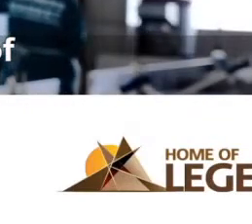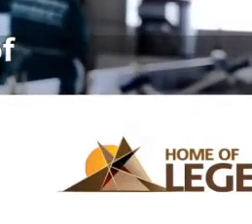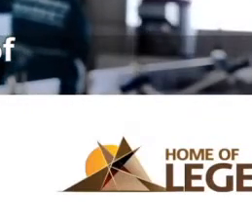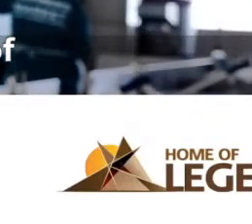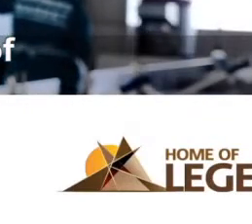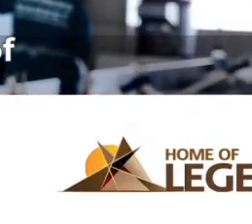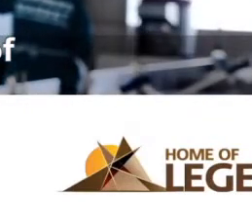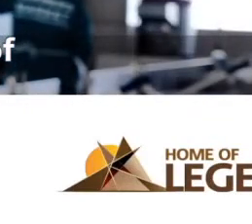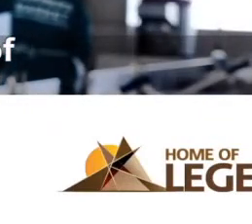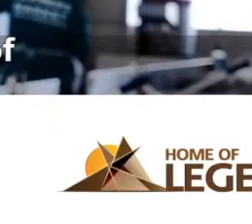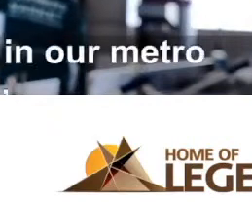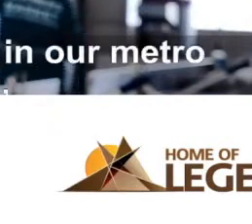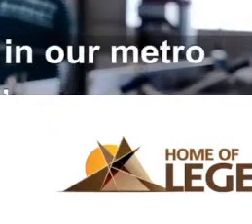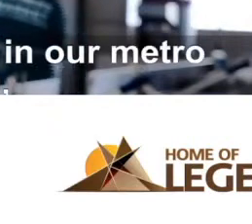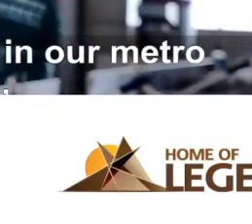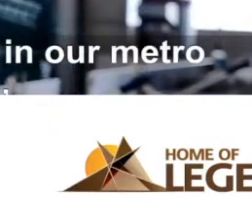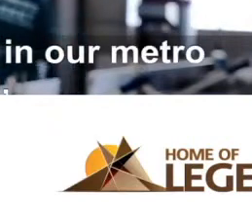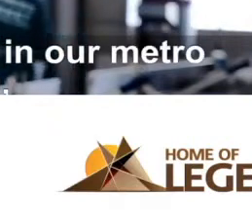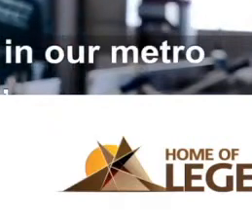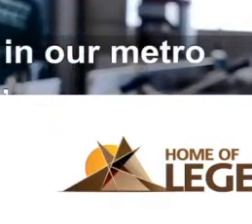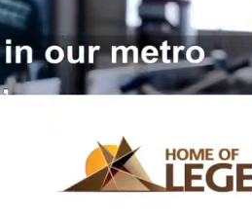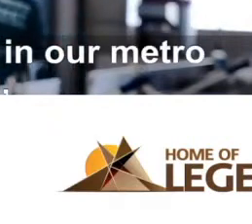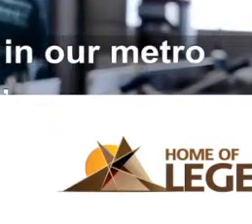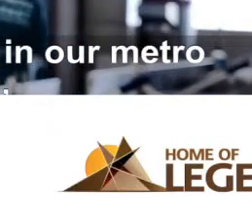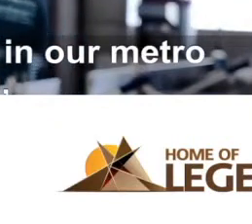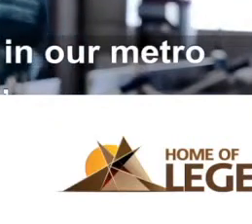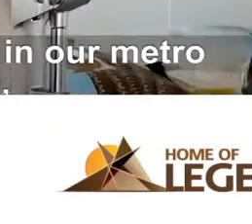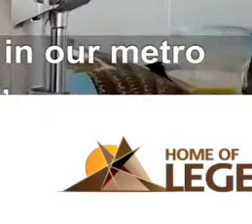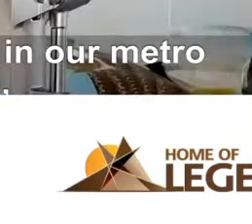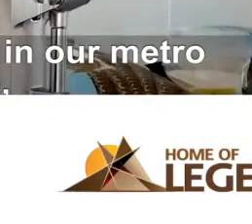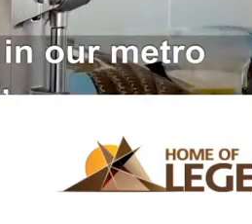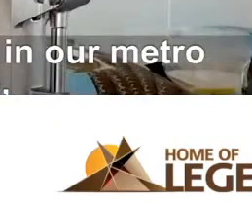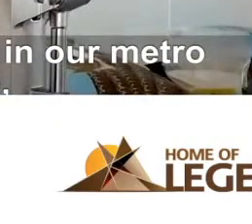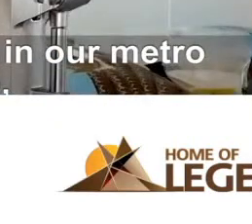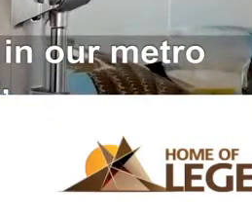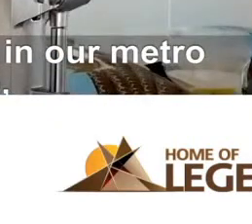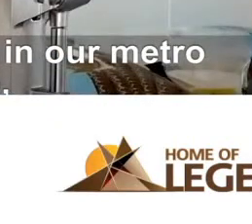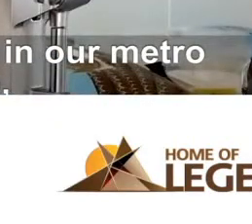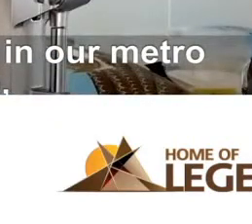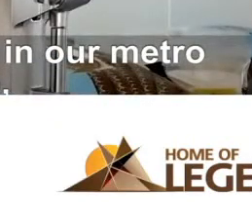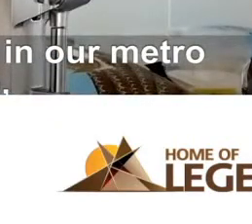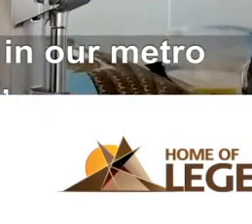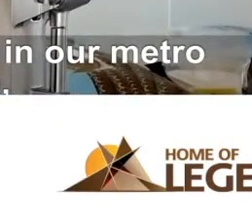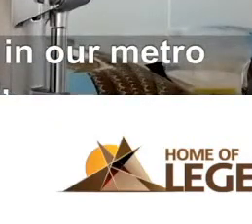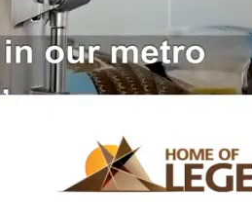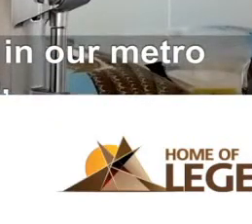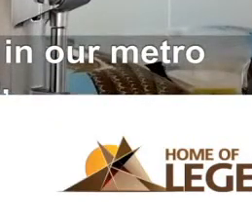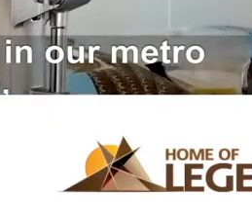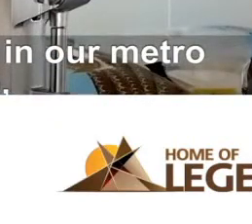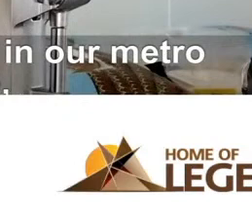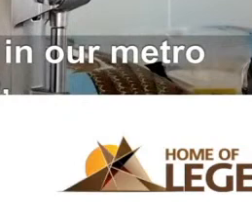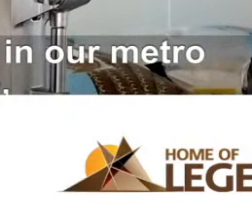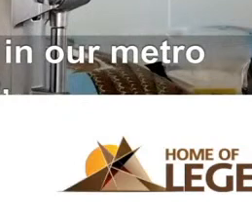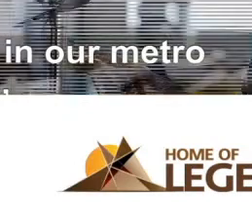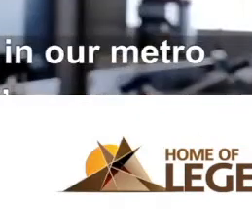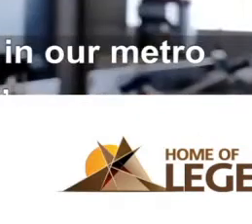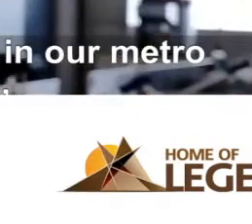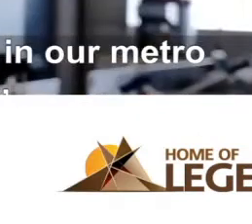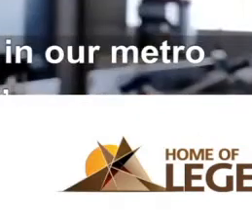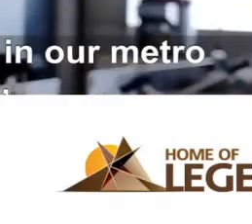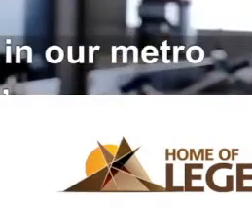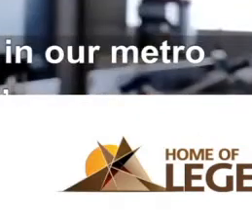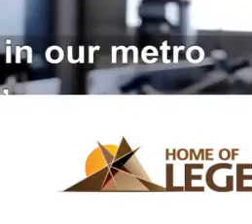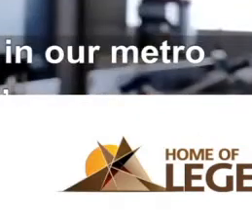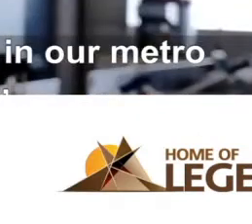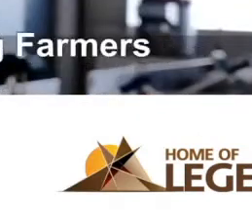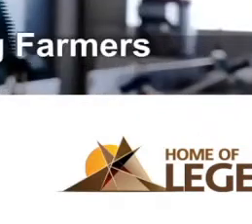as last Friday, I phoned the Department of Agriculture again in our metro to say that business is